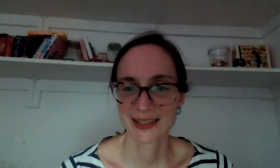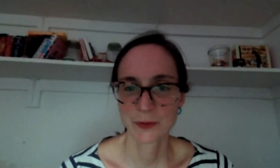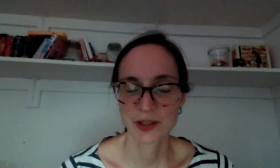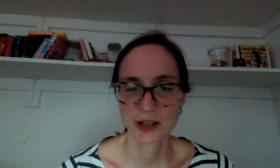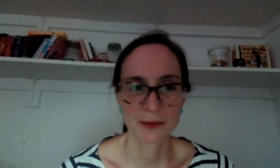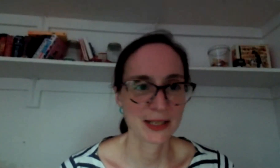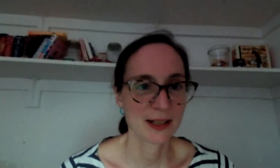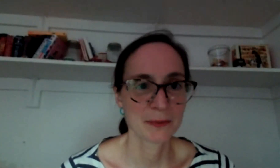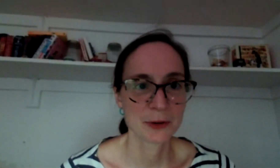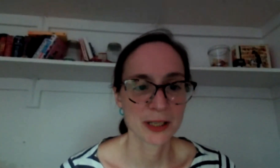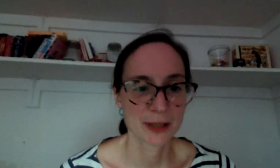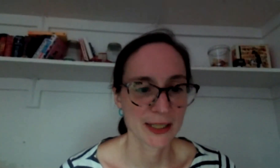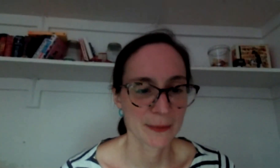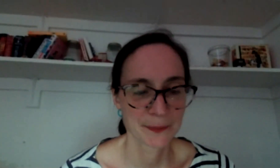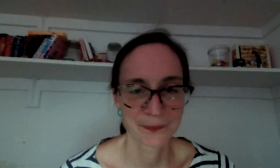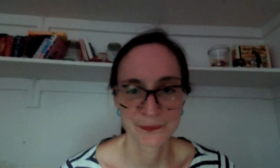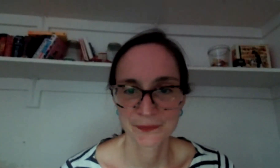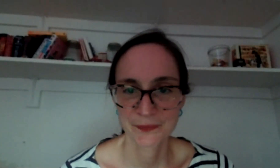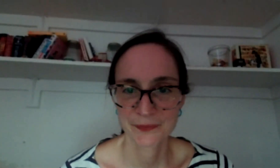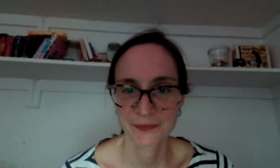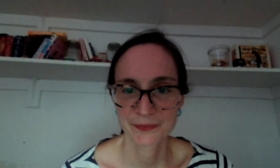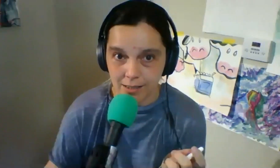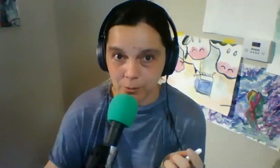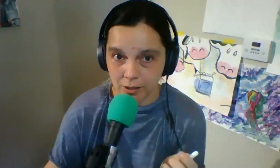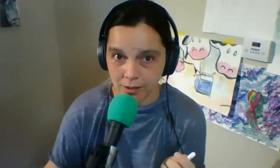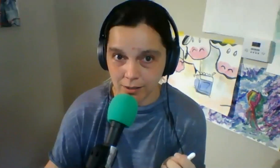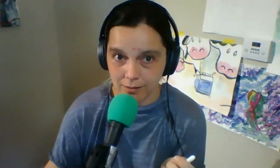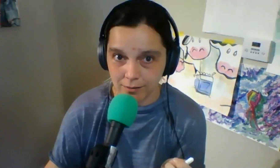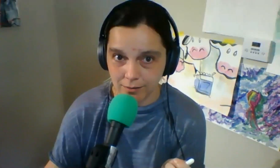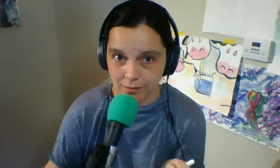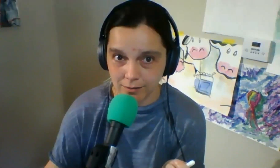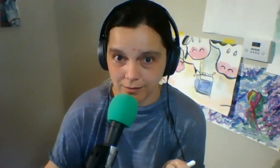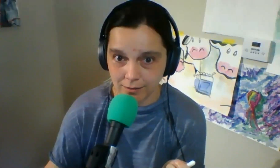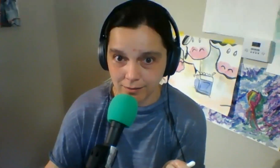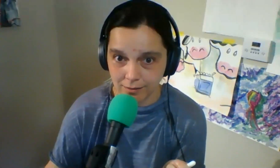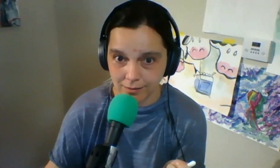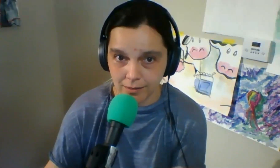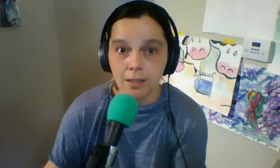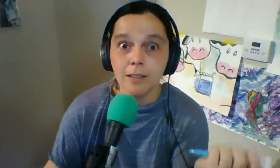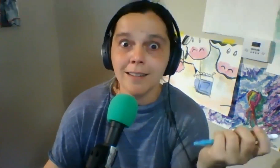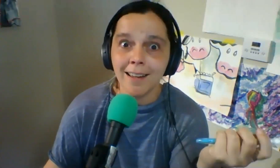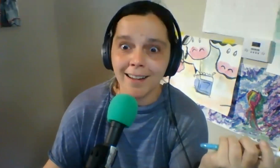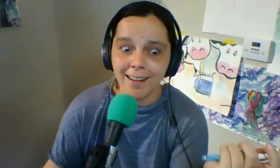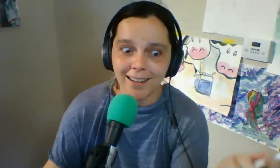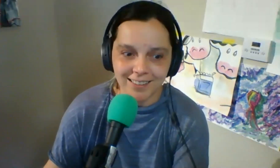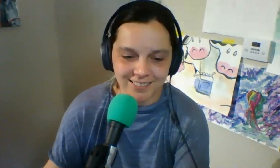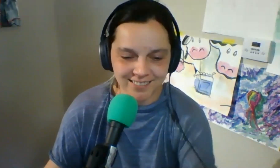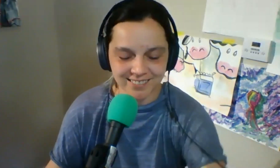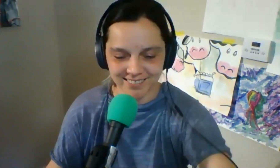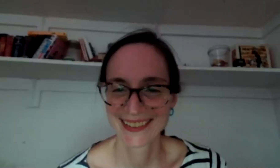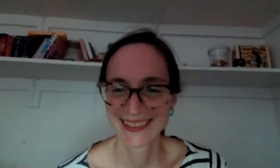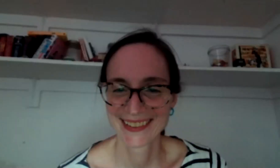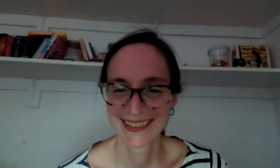I think we should all be unmuted, right? Does it work? Yes.